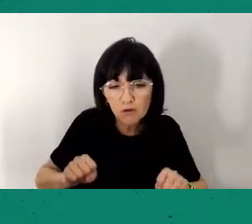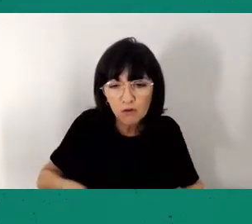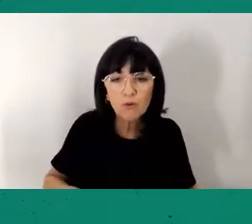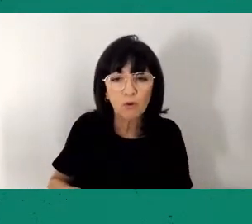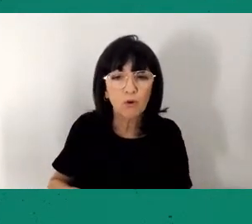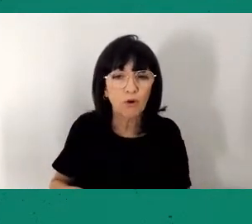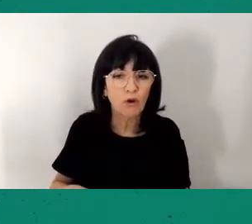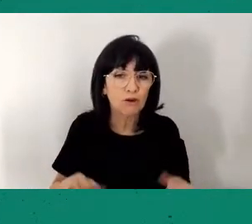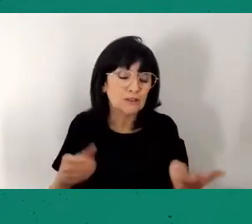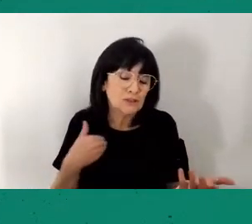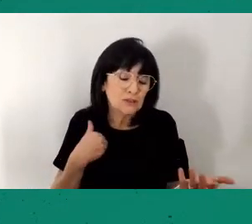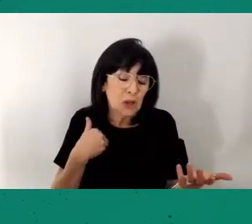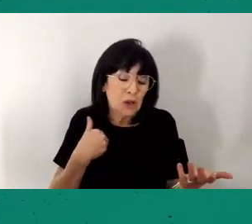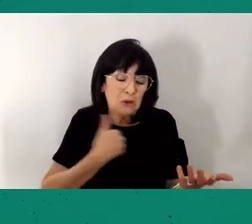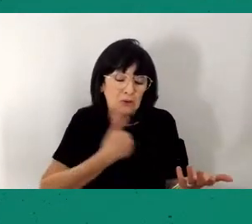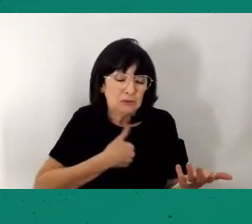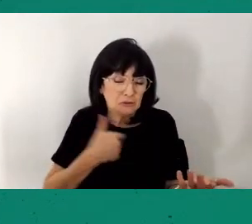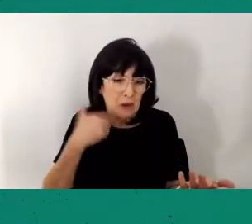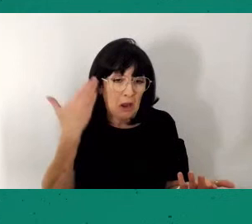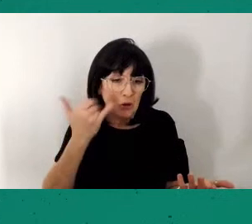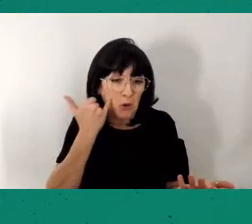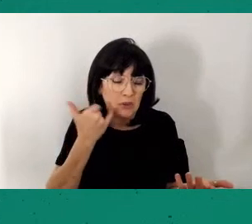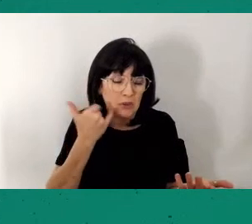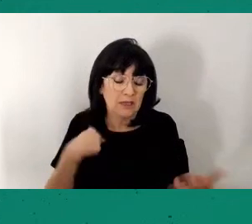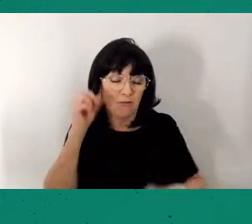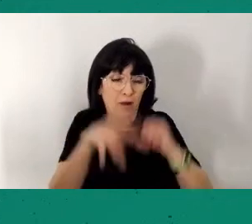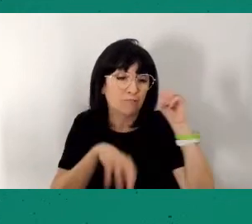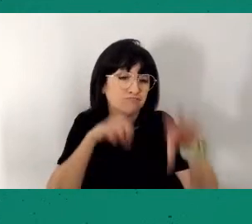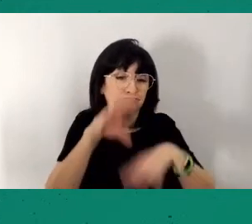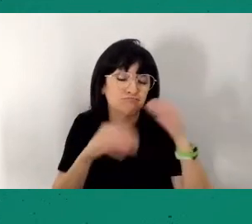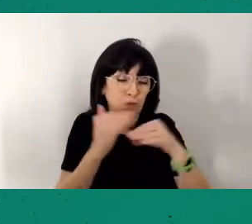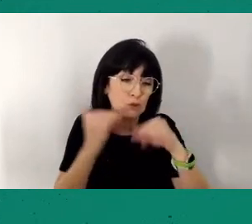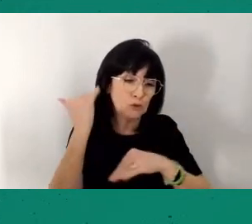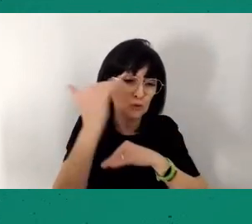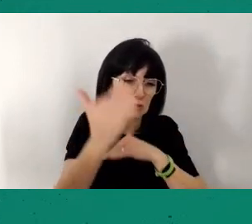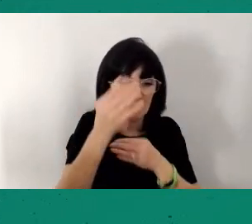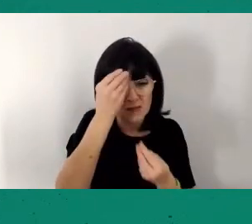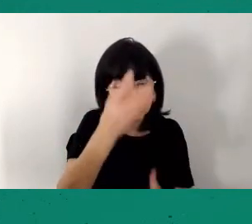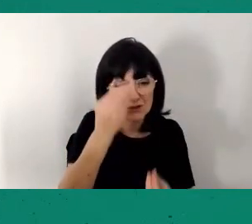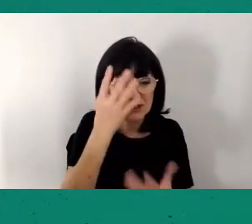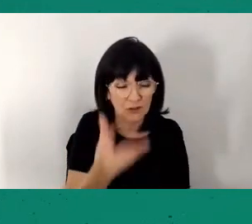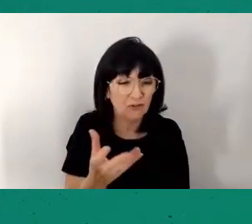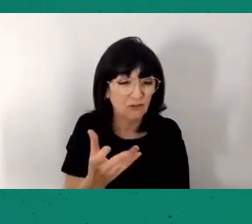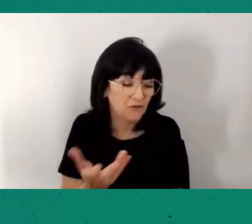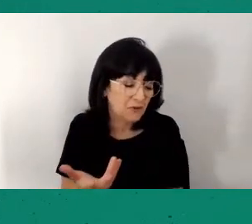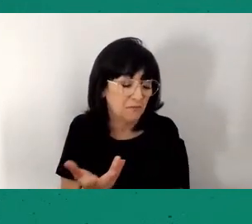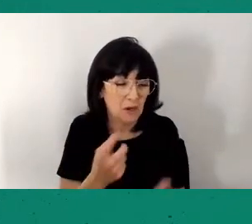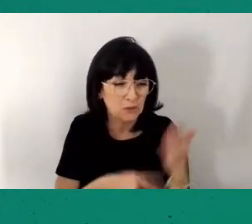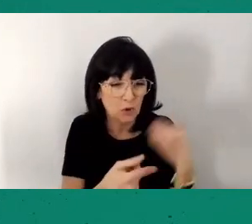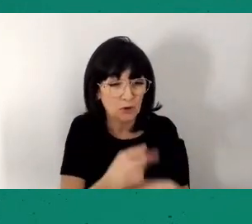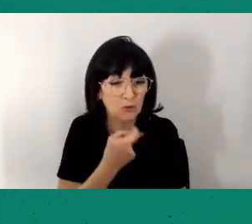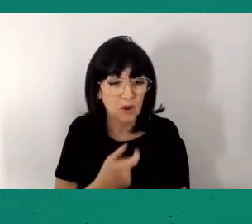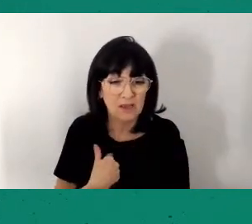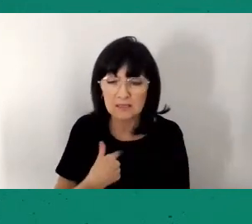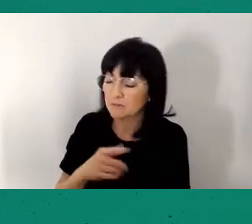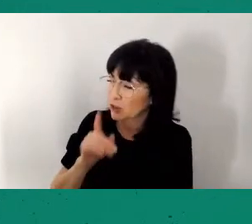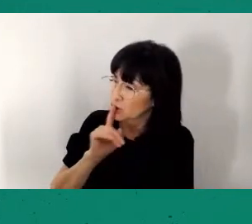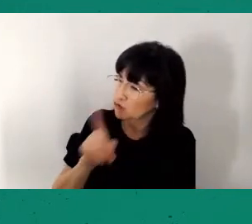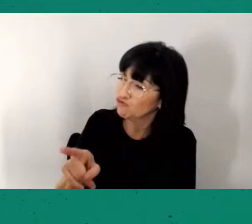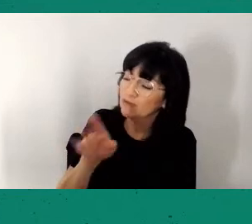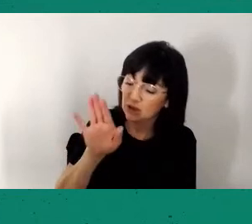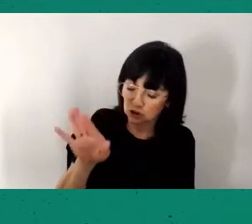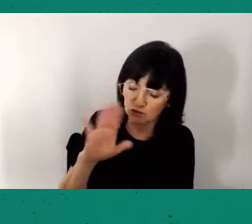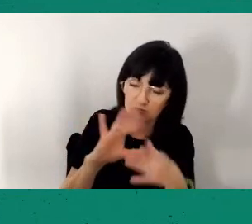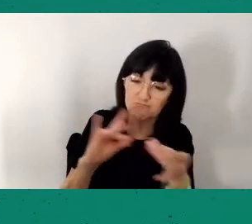information than you asked for. Well, it certainly underscores the importance of good parents and parenting Yes.